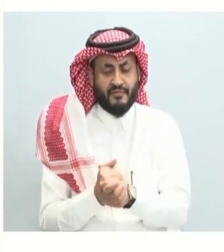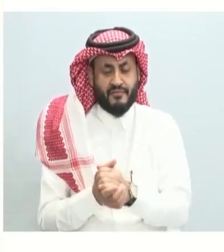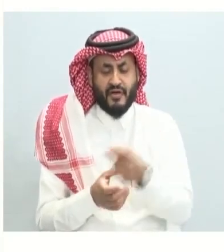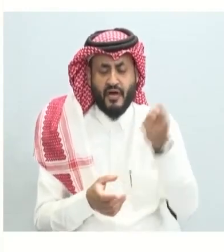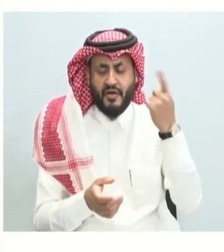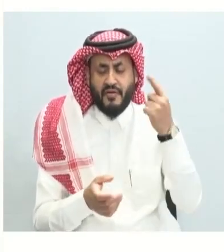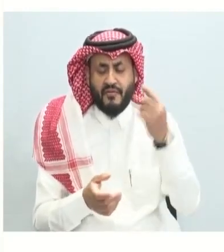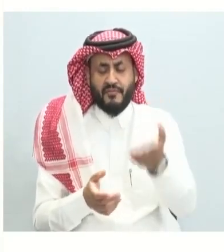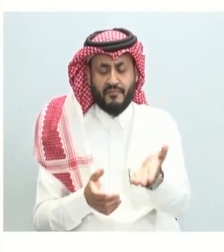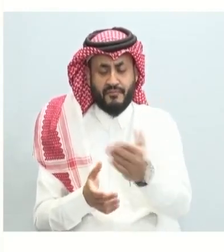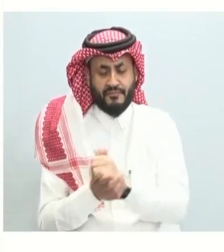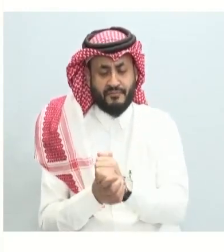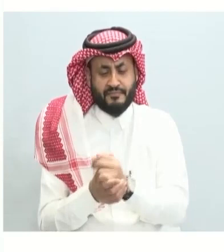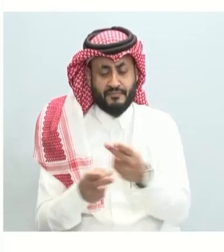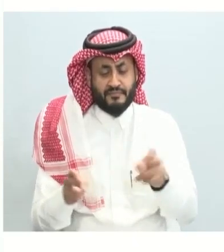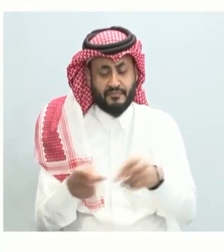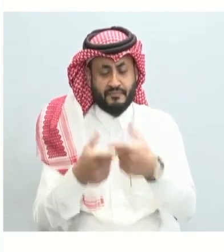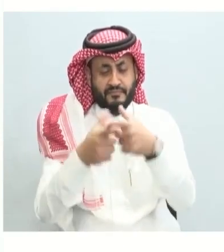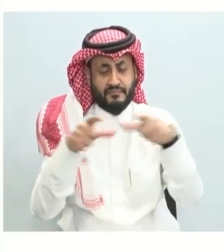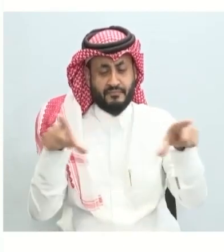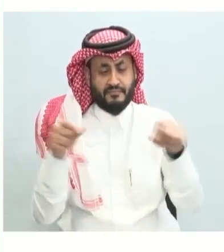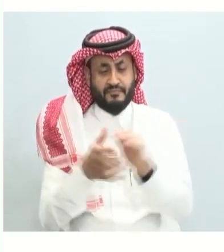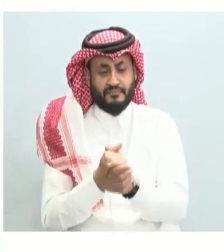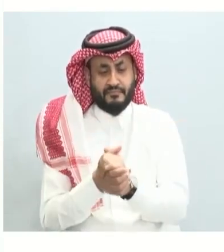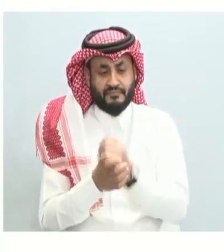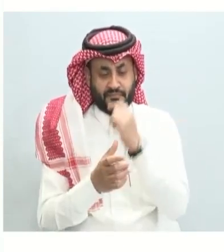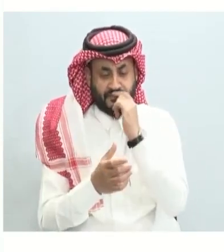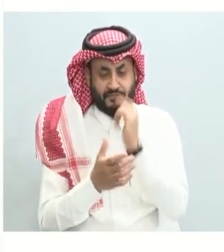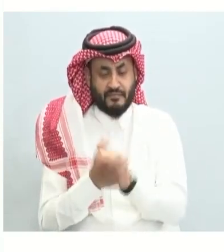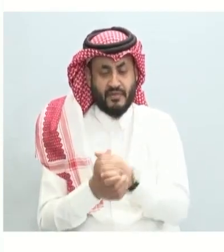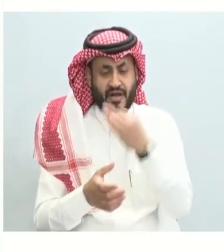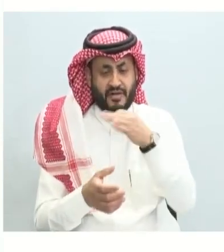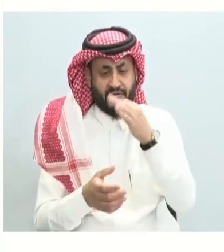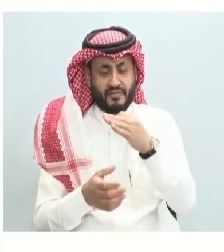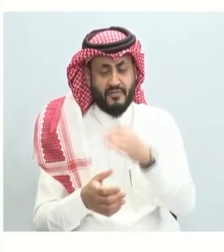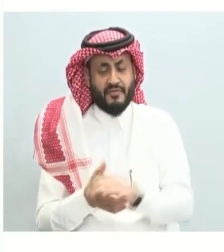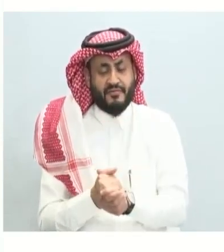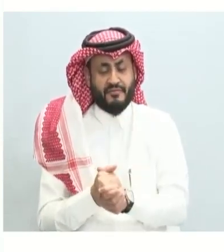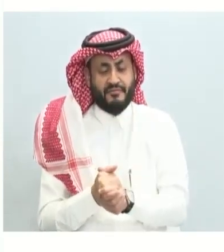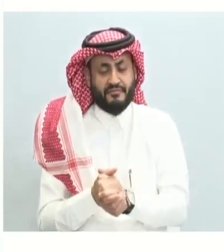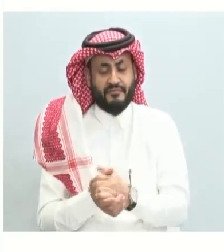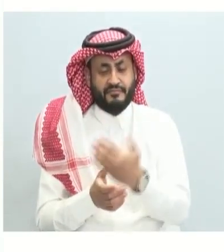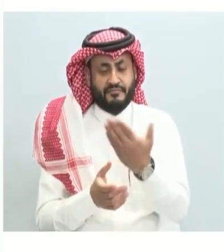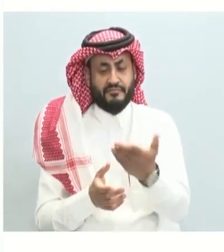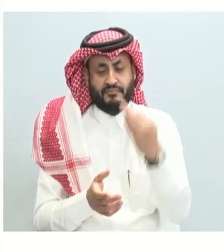our last lesson, which is called Rhythms and Sound. So let's